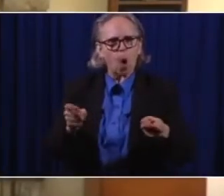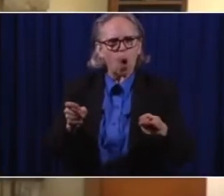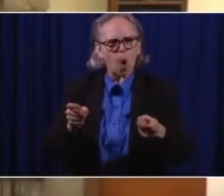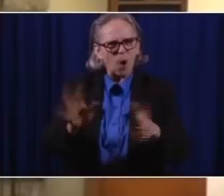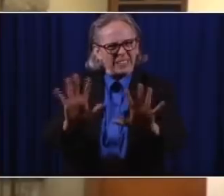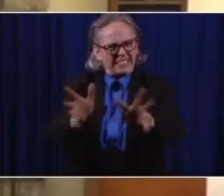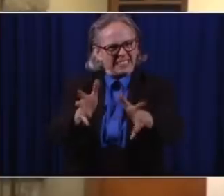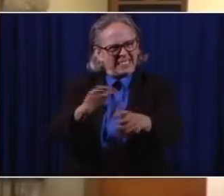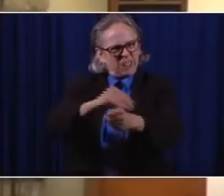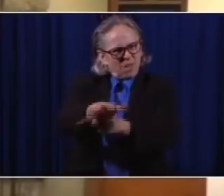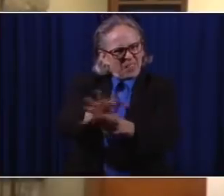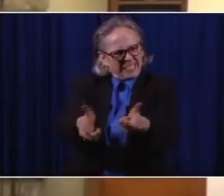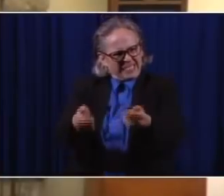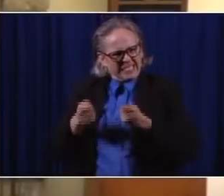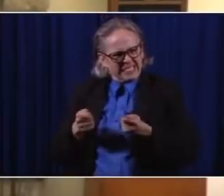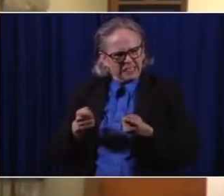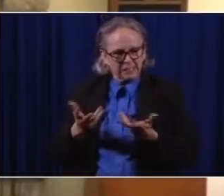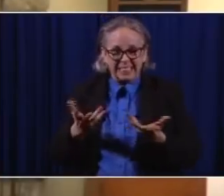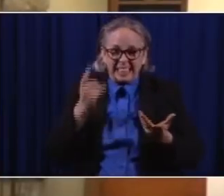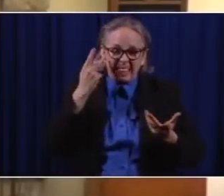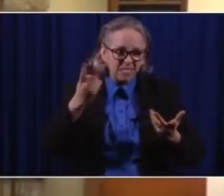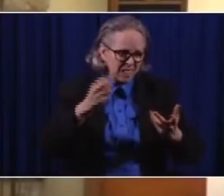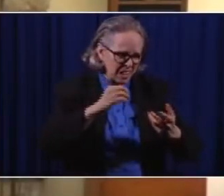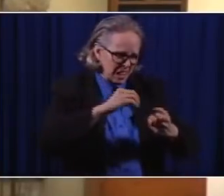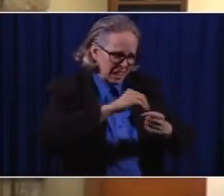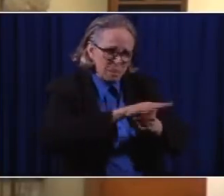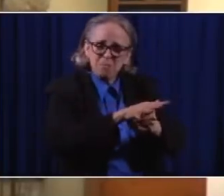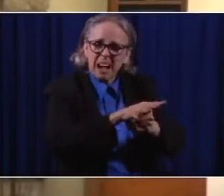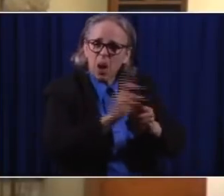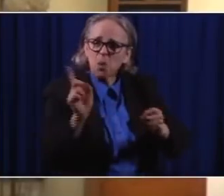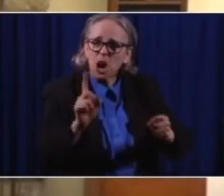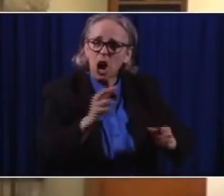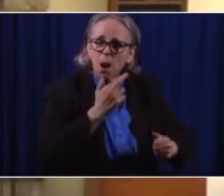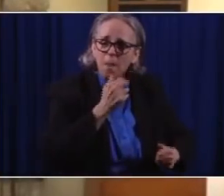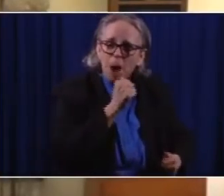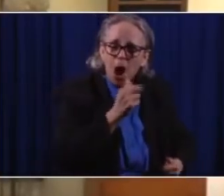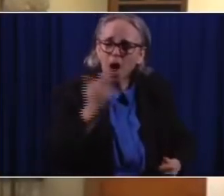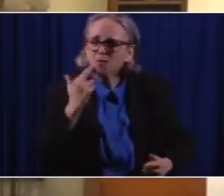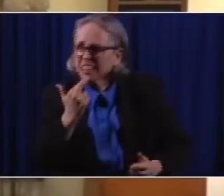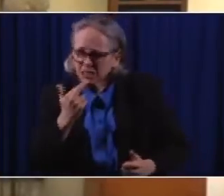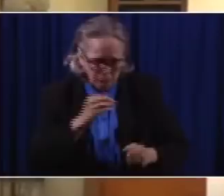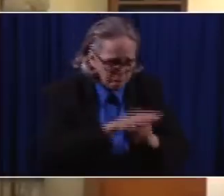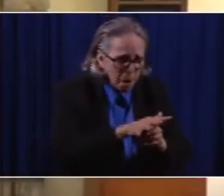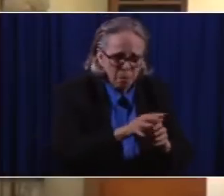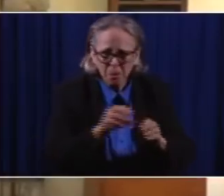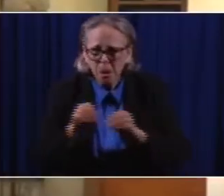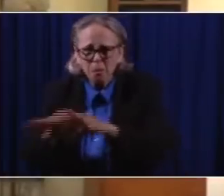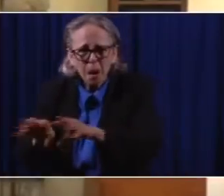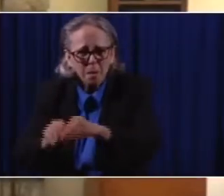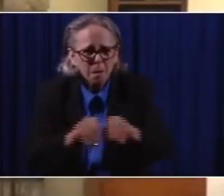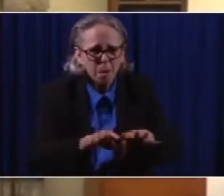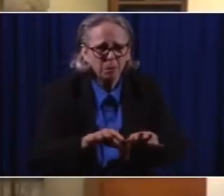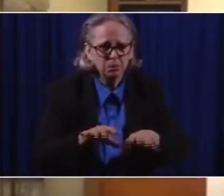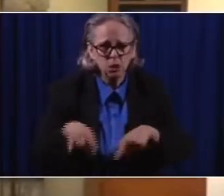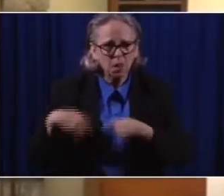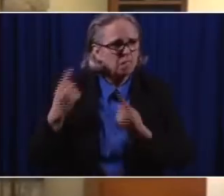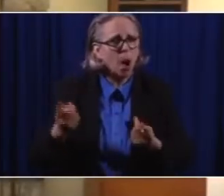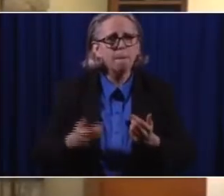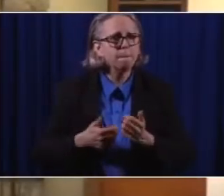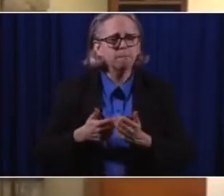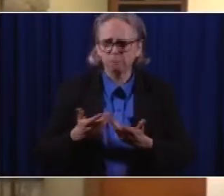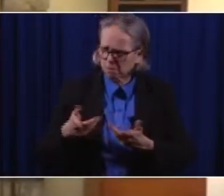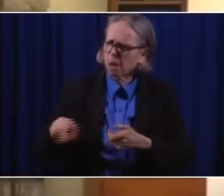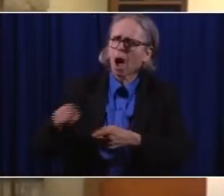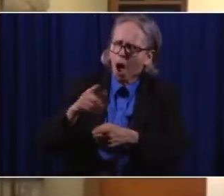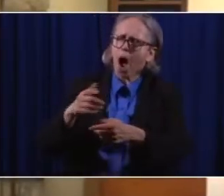them is that it's more difficult now. You know, they've done a good job. Most bars, most restaurants have done a good